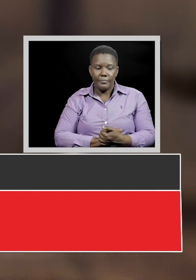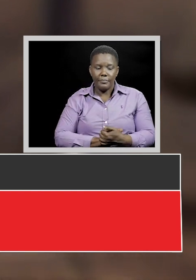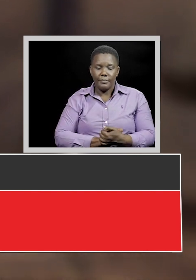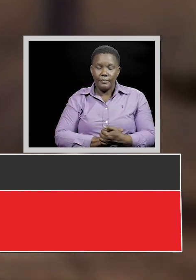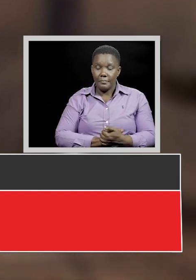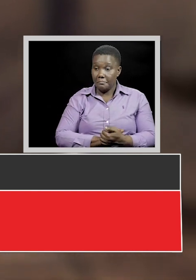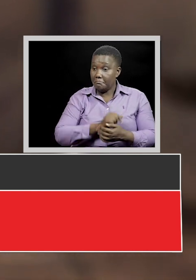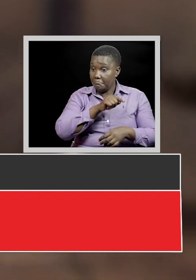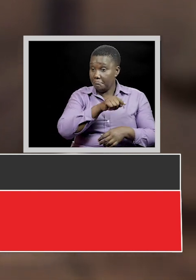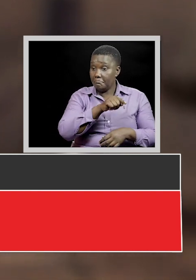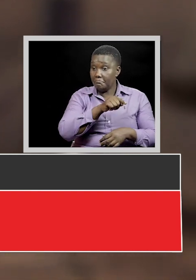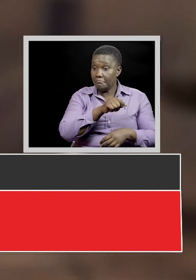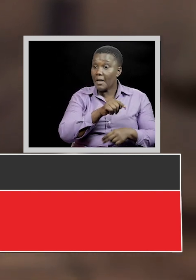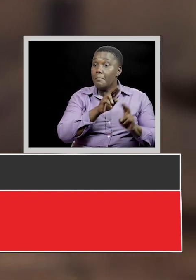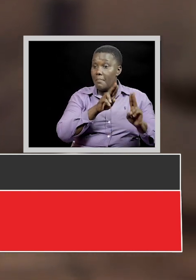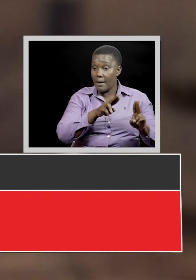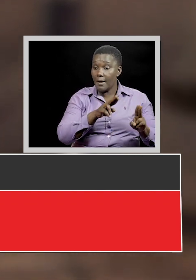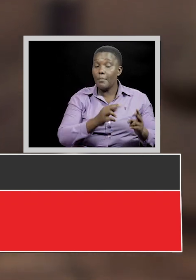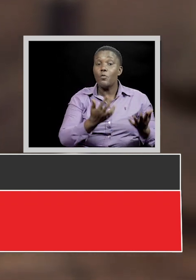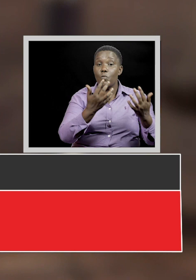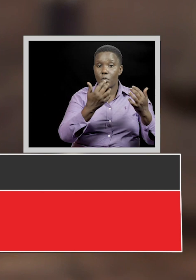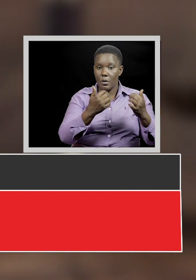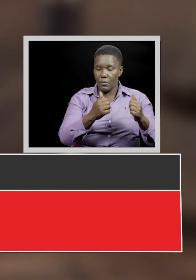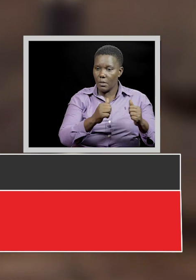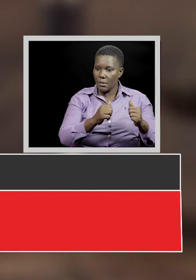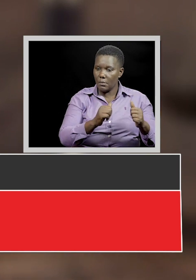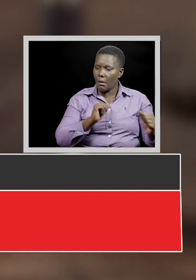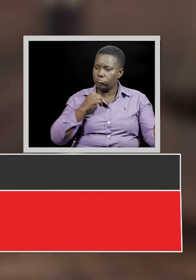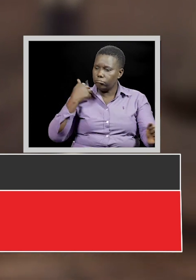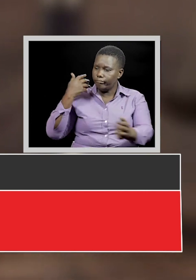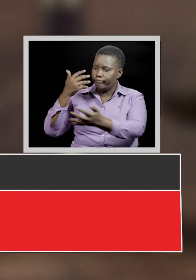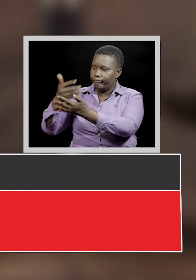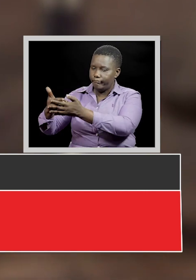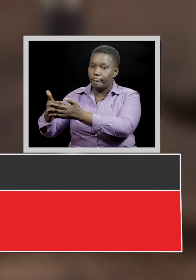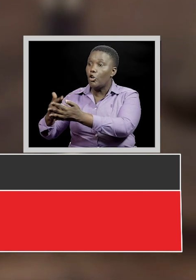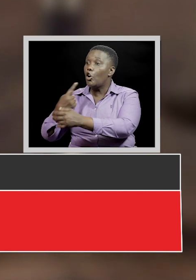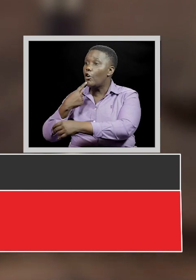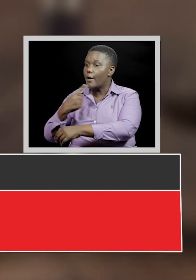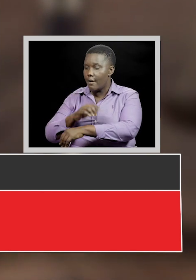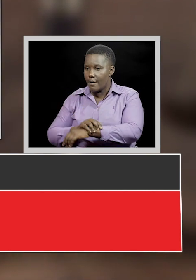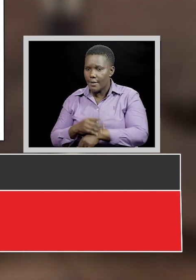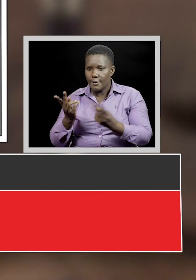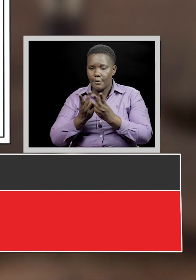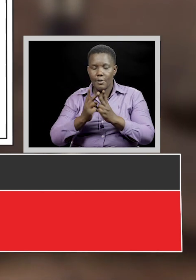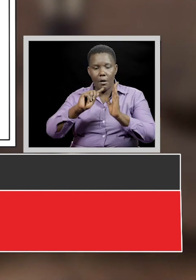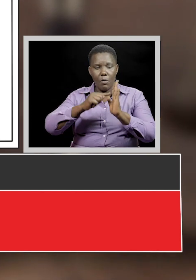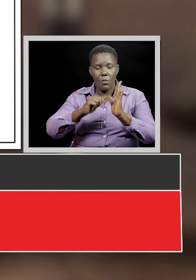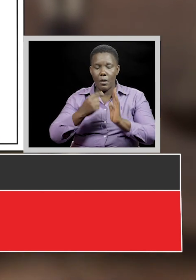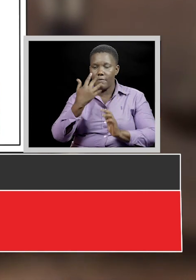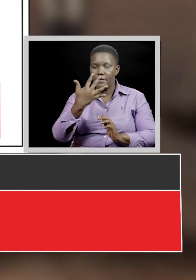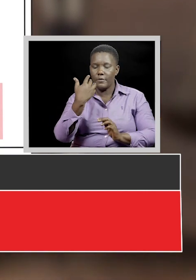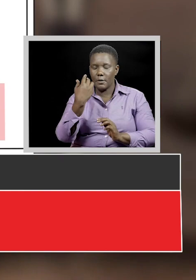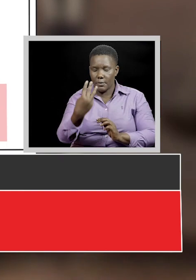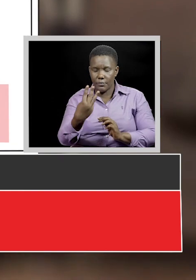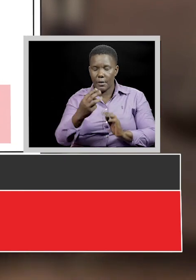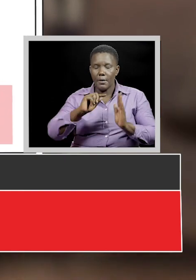The court is allowed to impose a custodial order, but only if the circumstances under Rule 53, Subrule 4